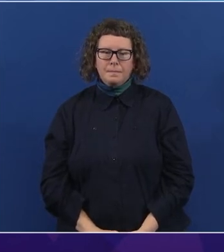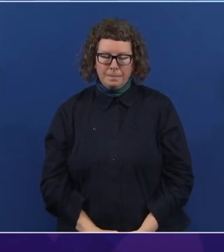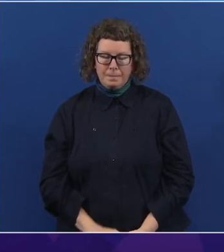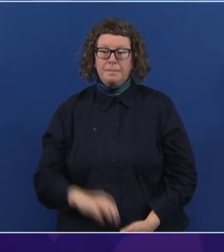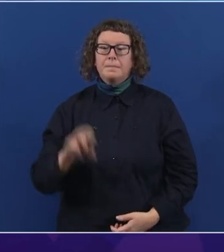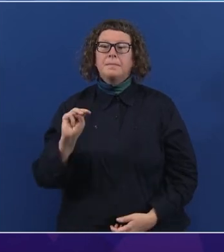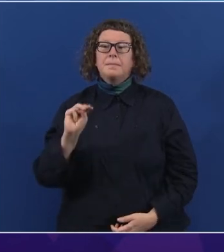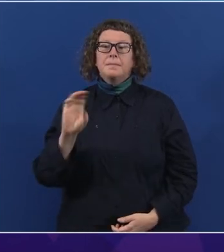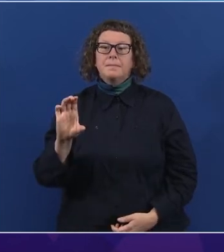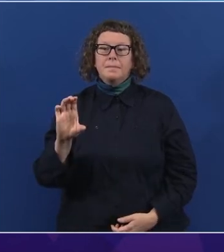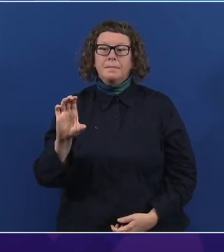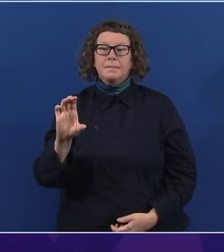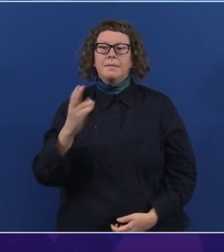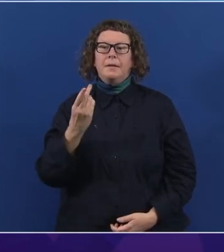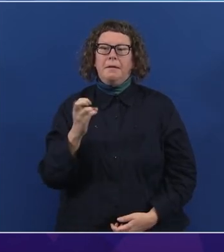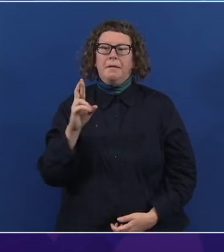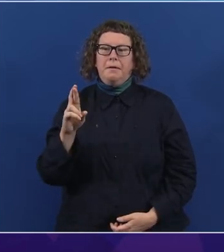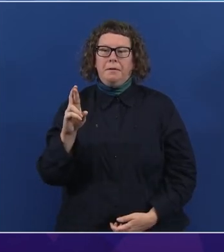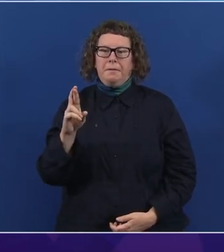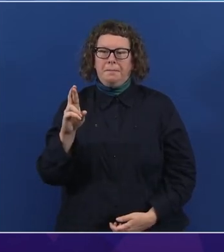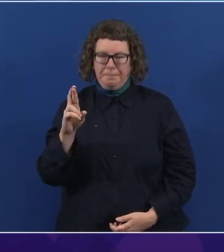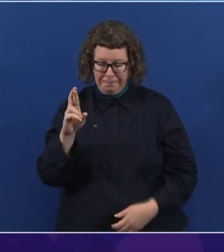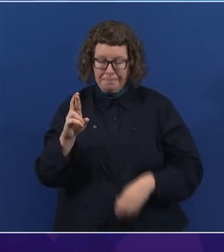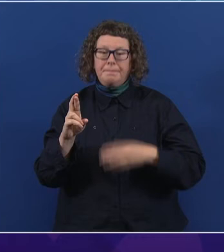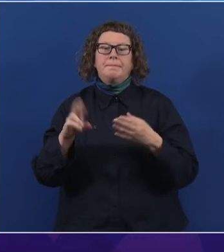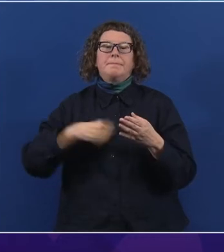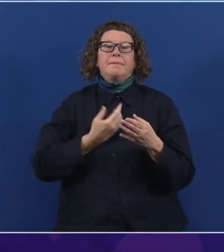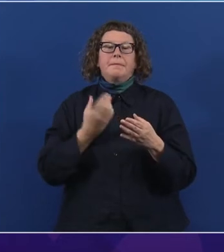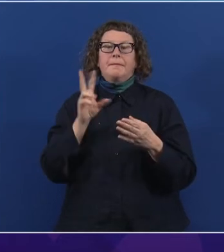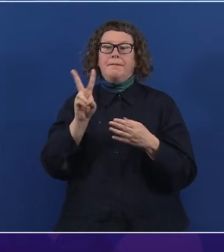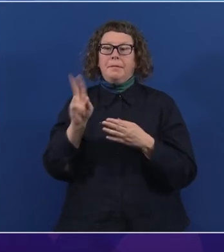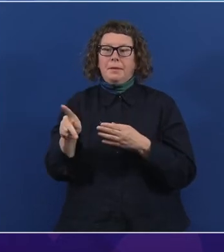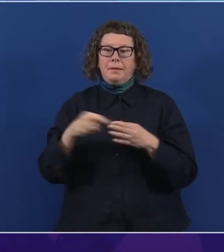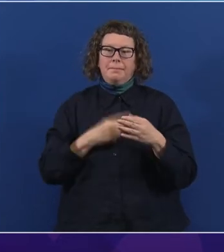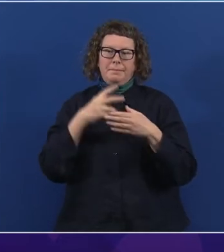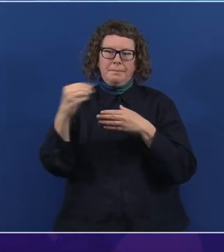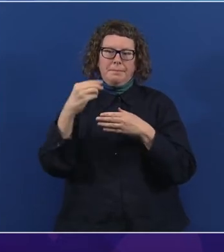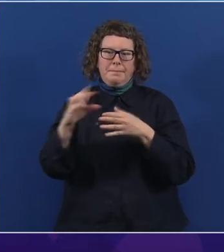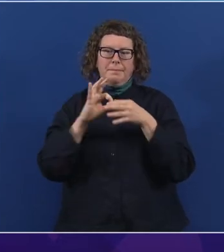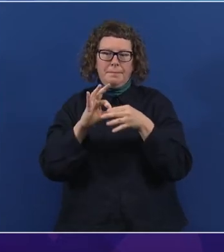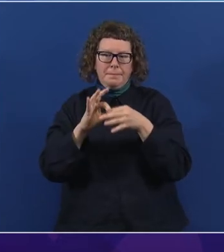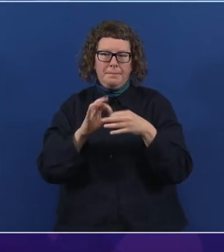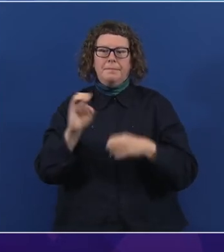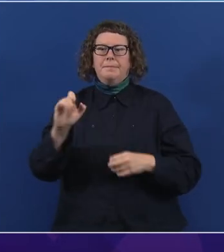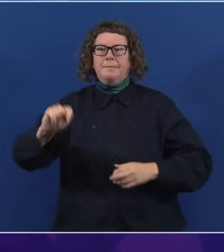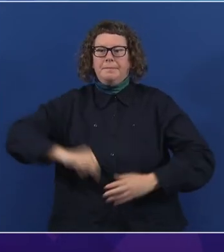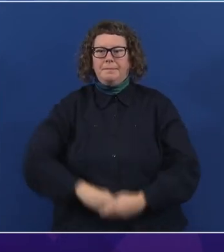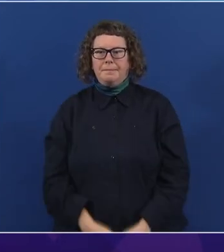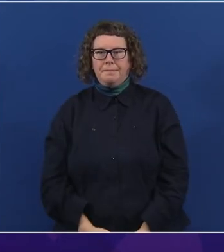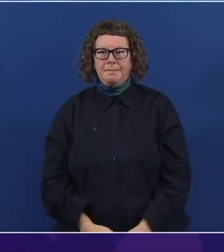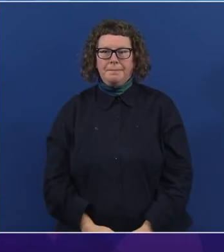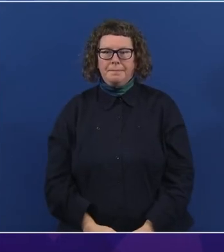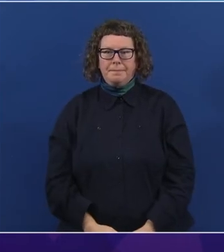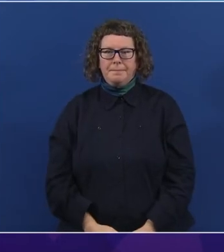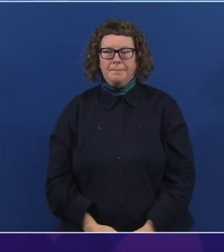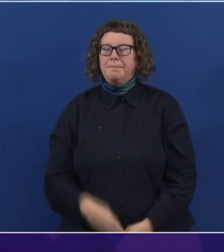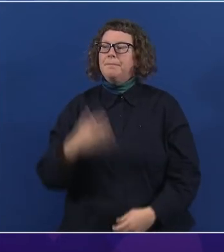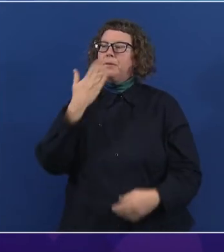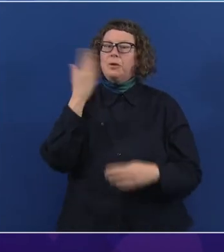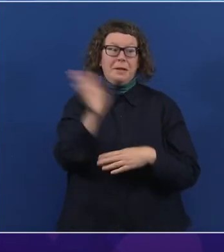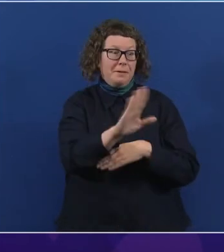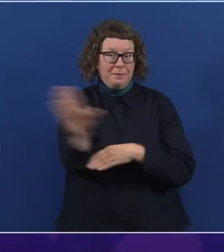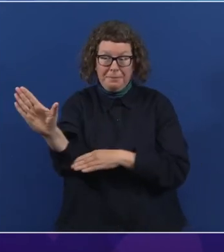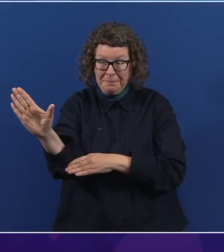Master of Ceremonies, Heather Magatou, Vice President, External Relations. Good